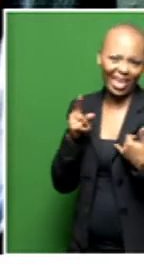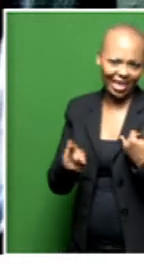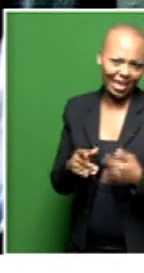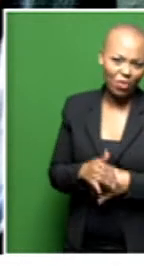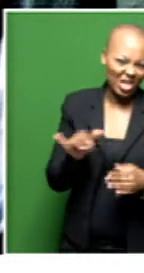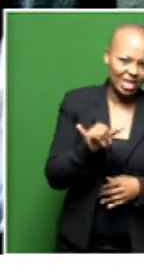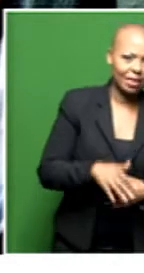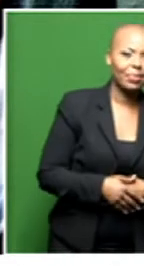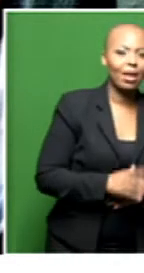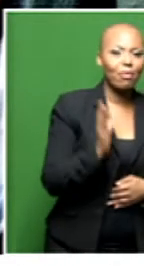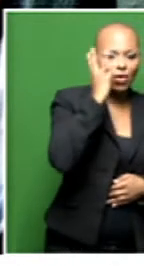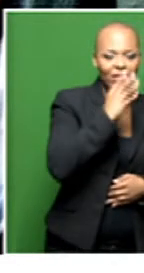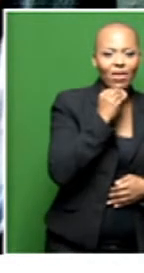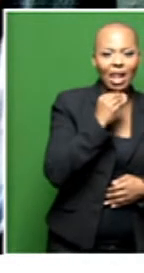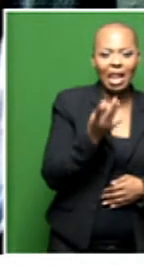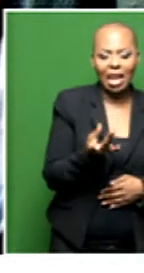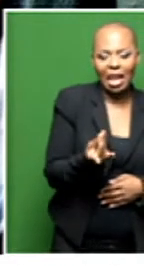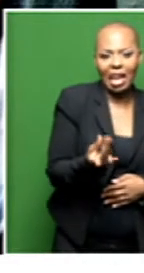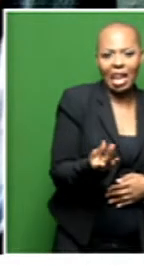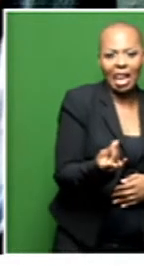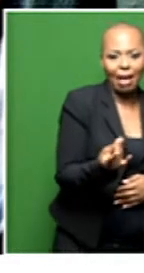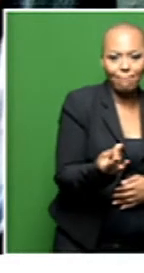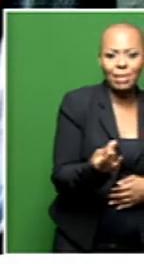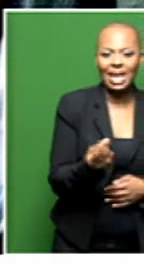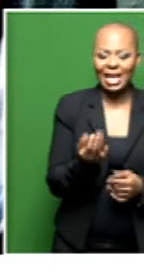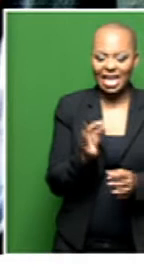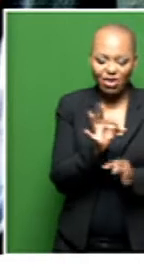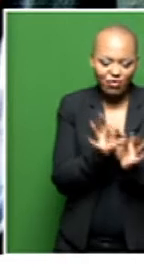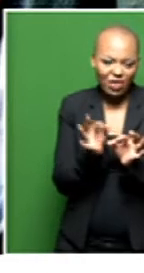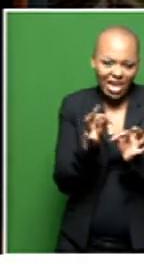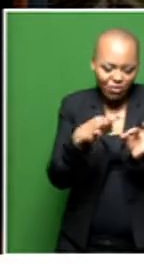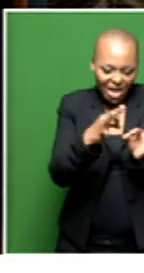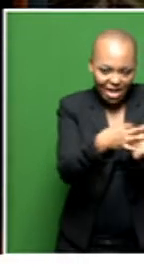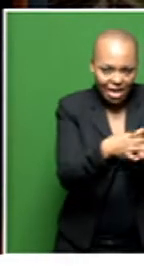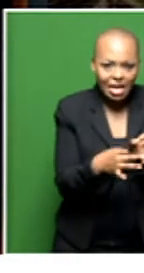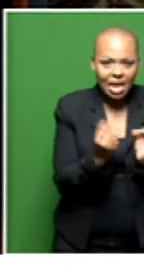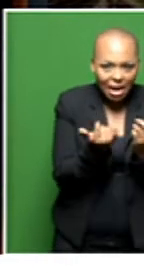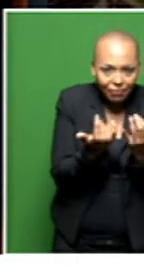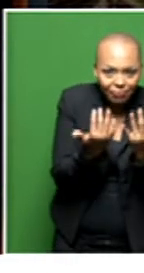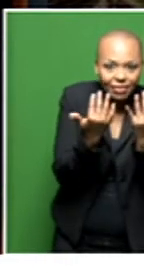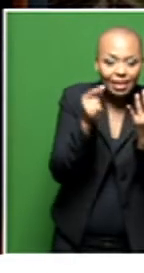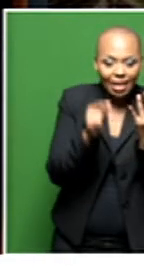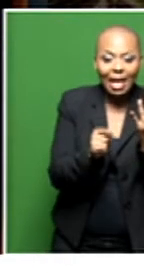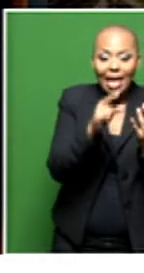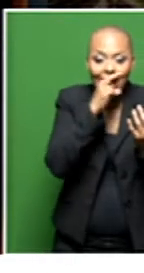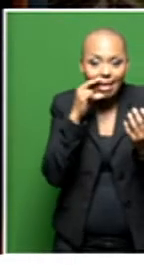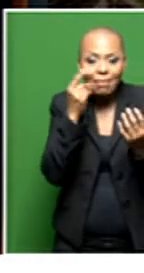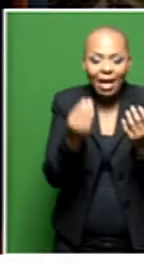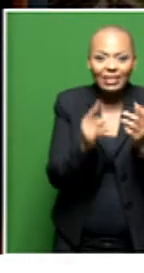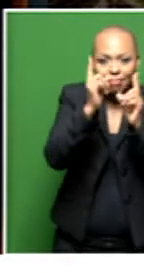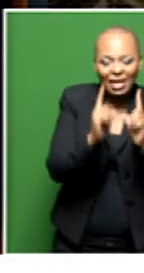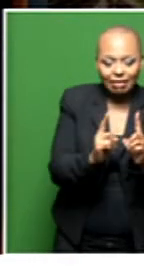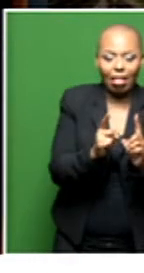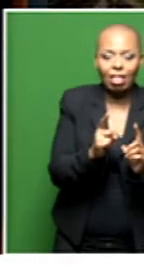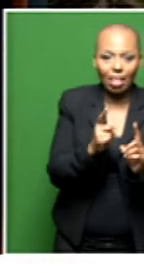a beautiful, beautiful lamb and green bean stew in the book, which comes from a friend called Arina. Arina is a name. And it's got a very special place